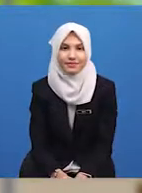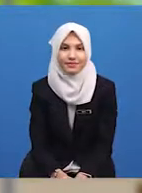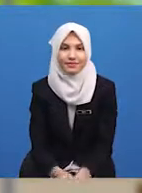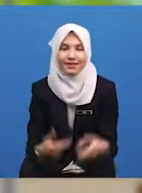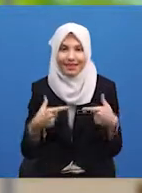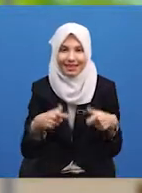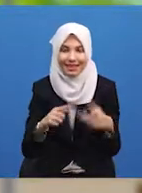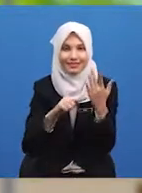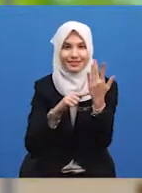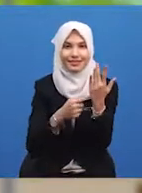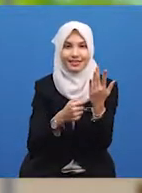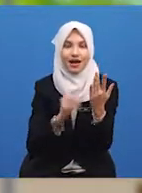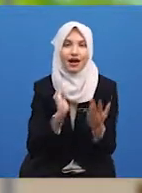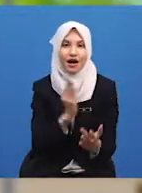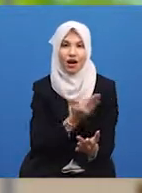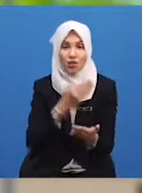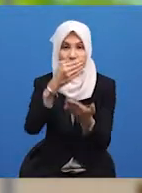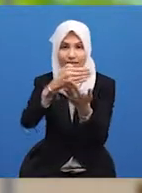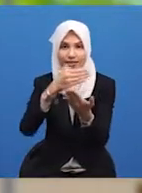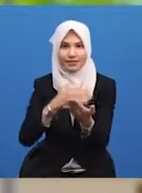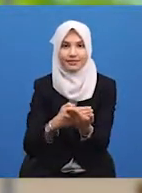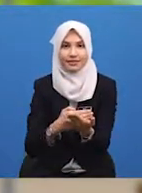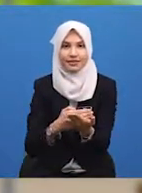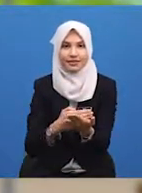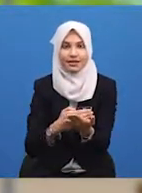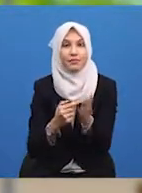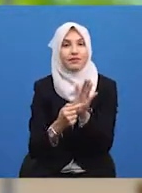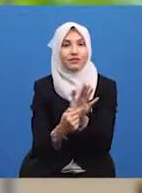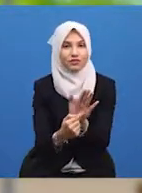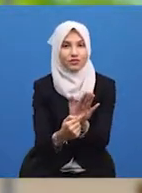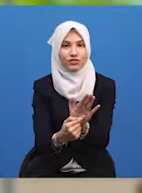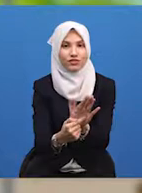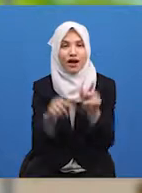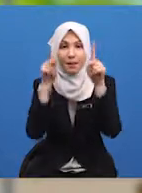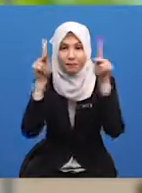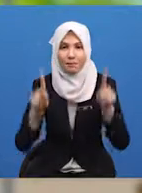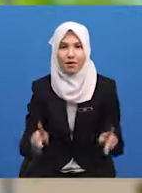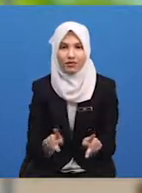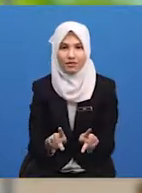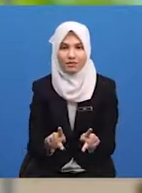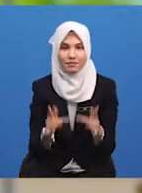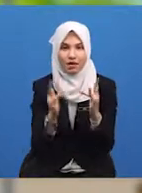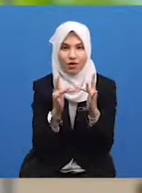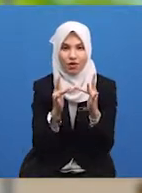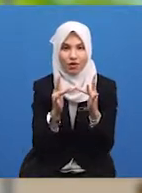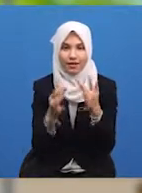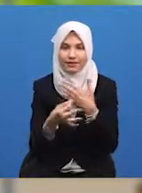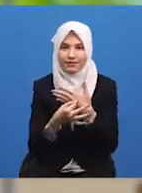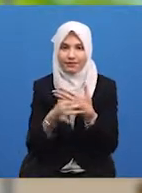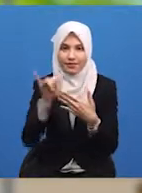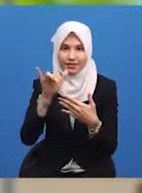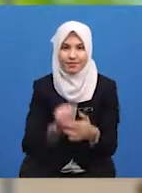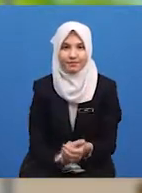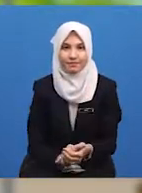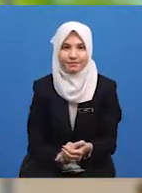Let's start our lesson. I'm going to show you a poster about online safety.